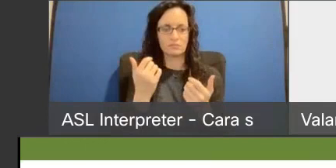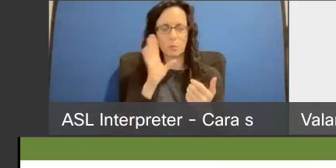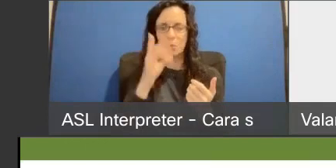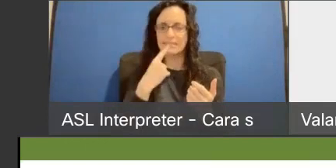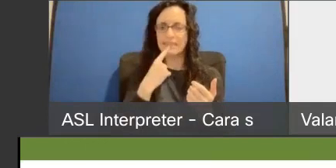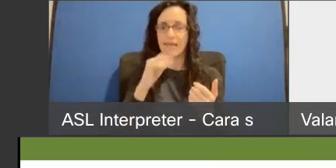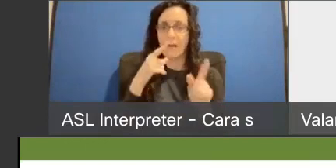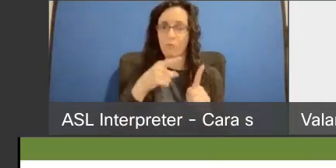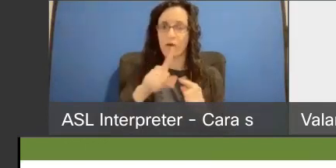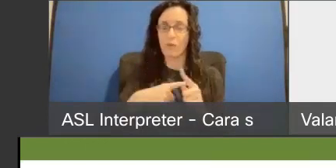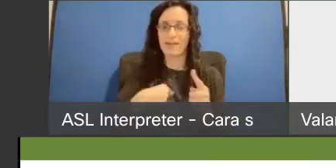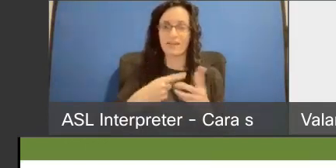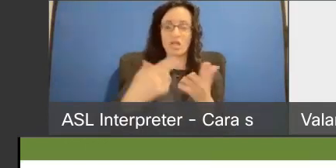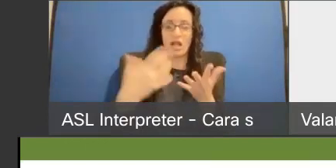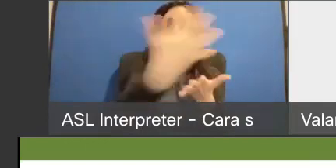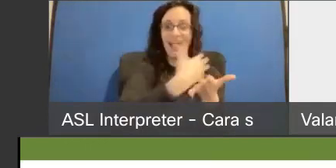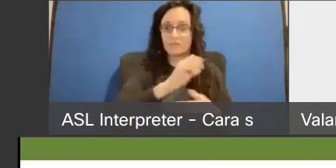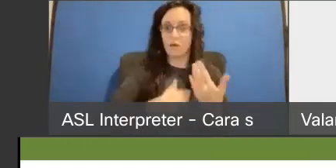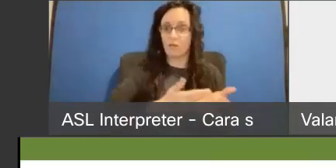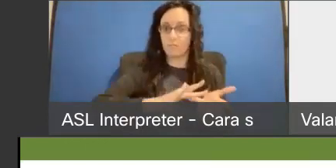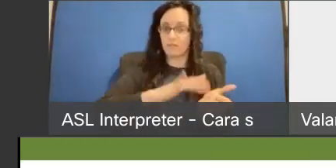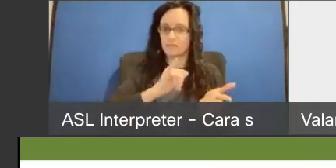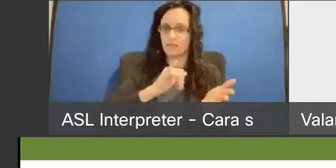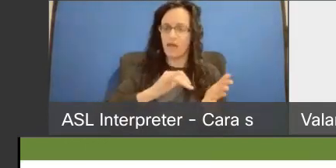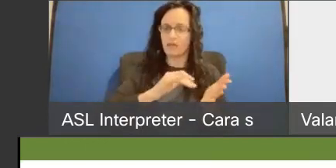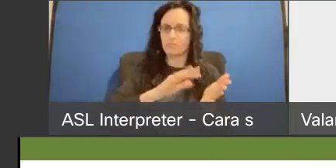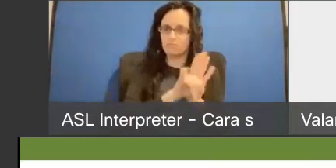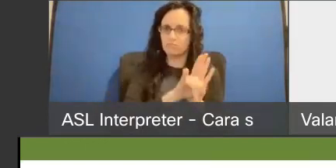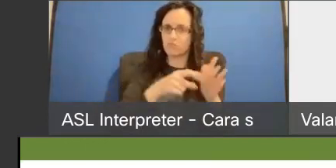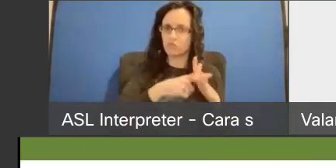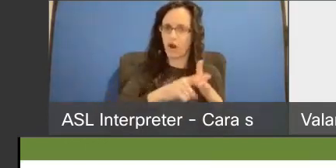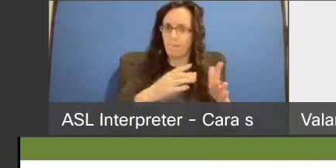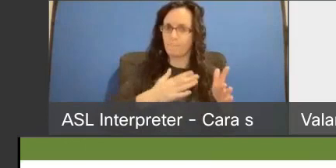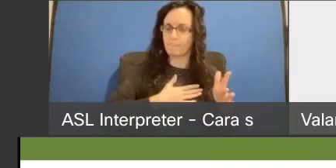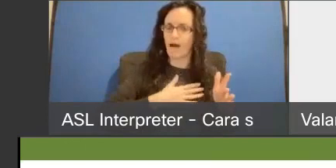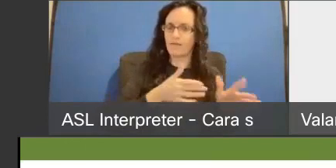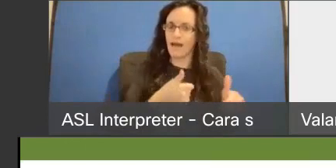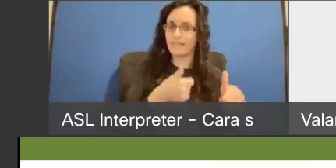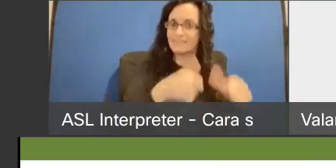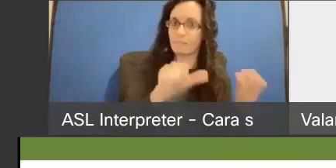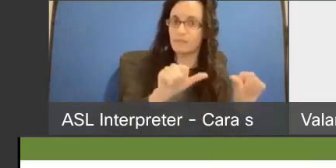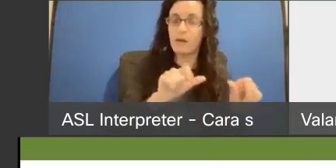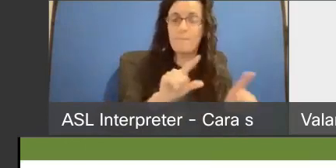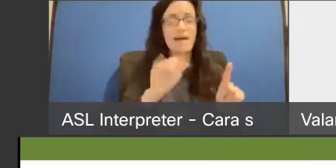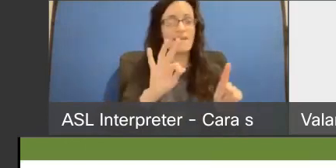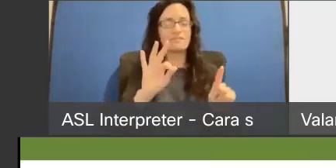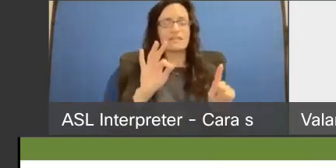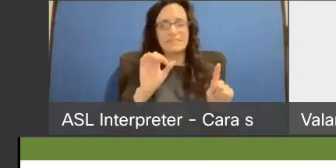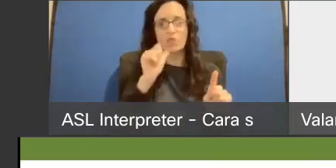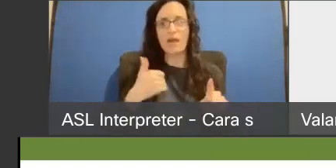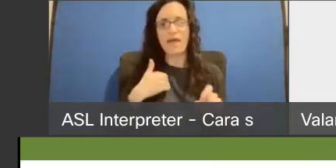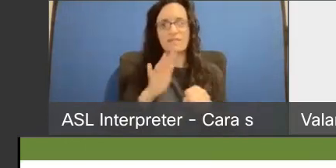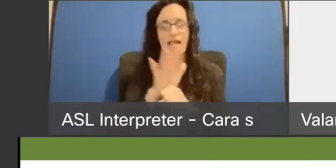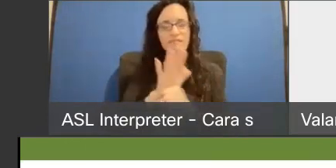pills as the beginning of the attempt, because I go collect the pills and then I take them. But if you don't have enough, and that's part of your process, you're in